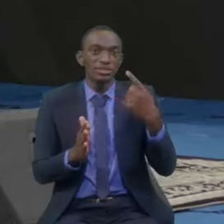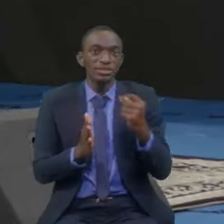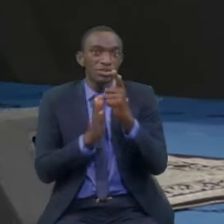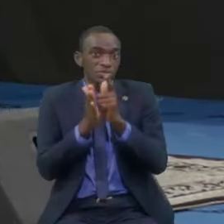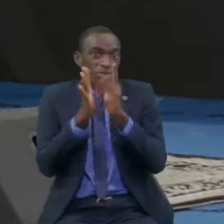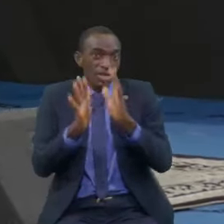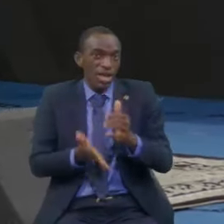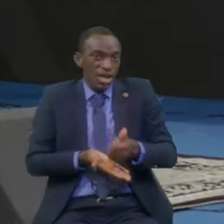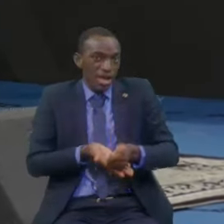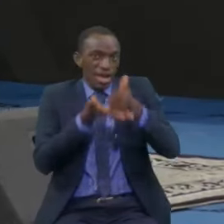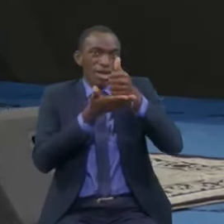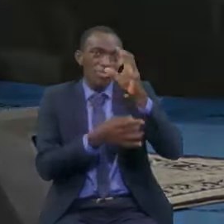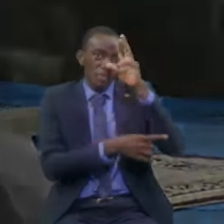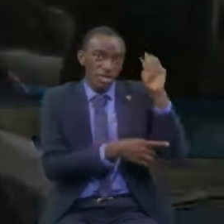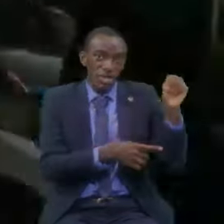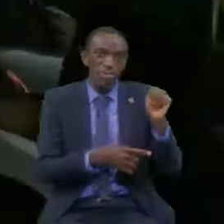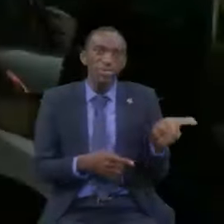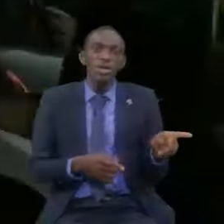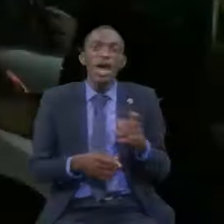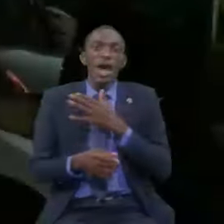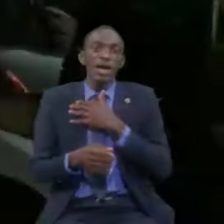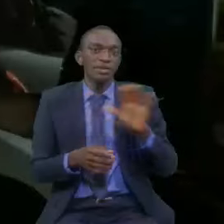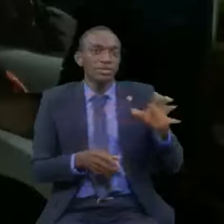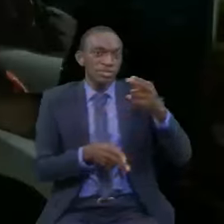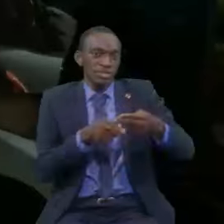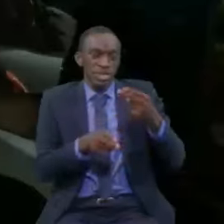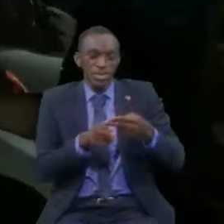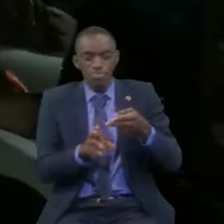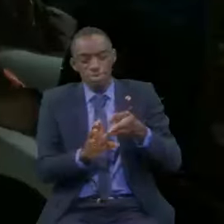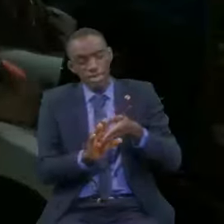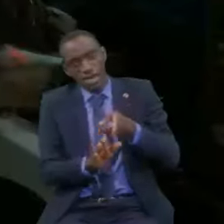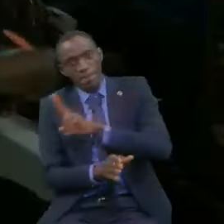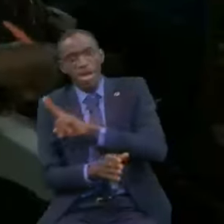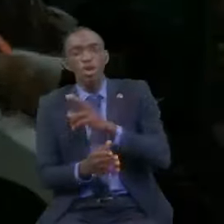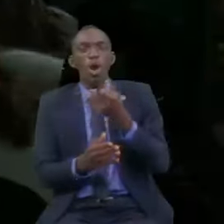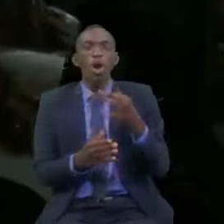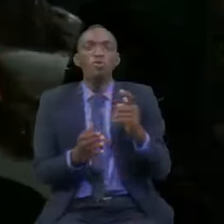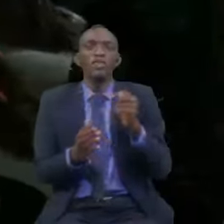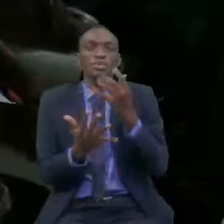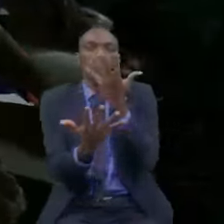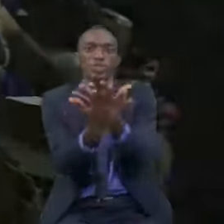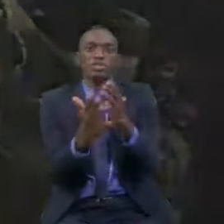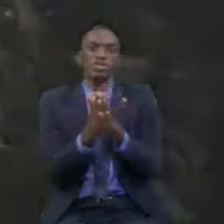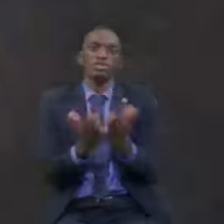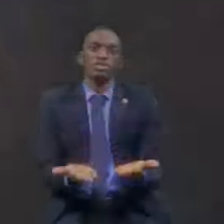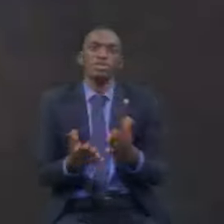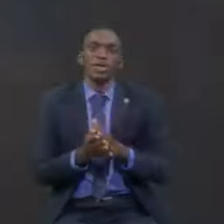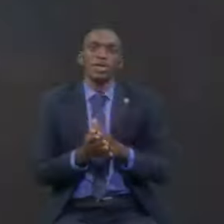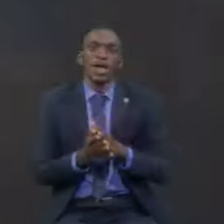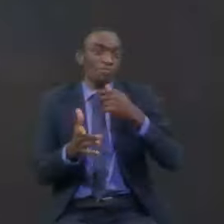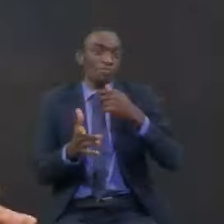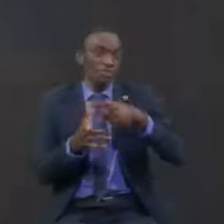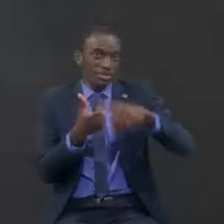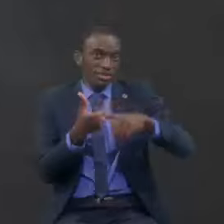His name came out of the prison books. And then an exam